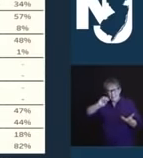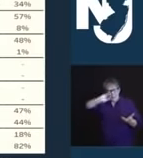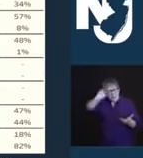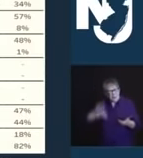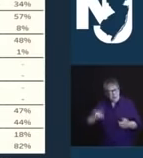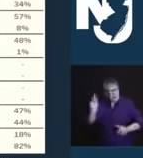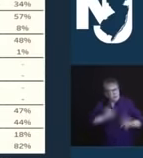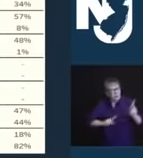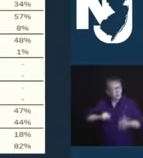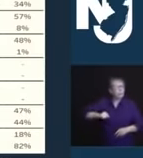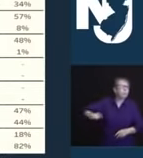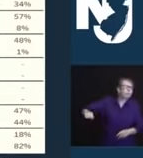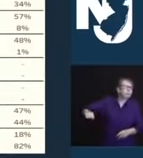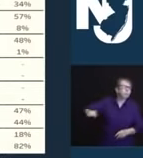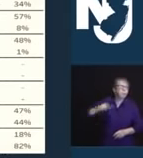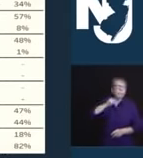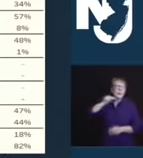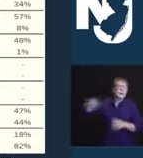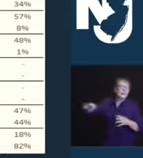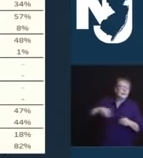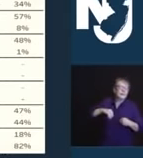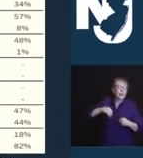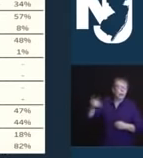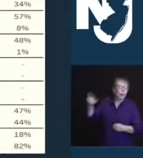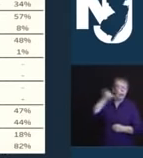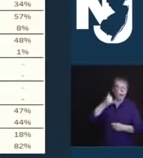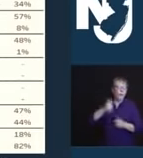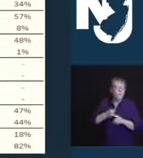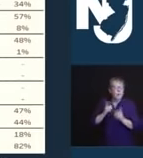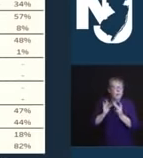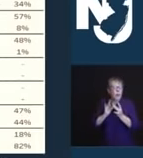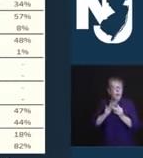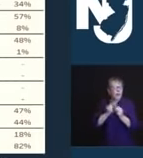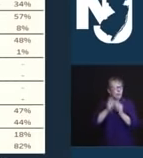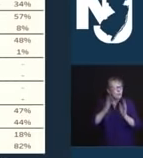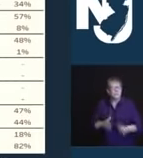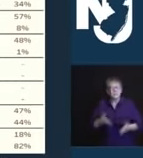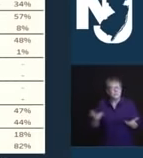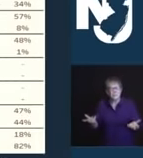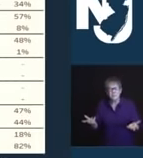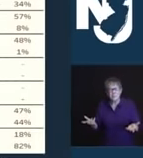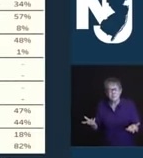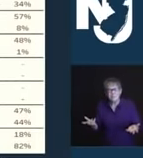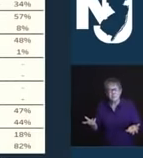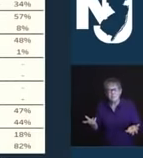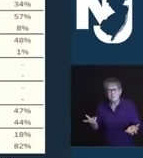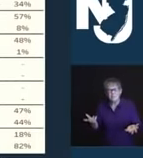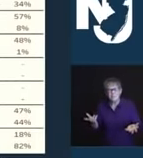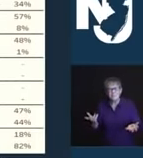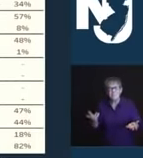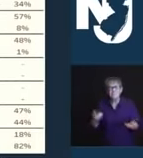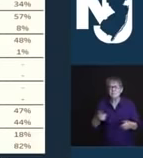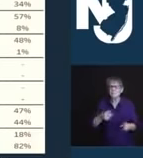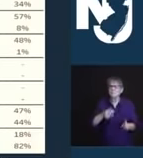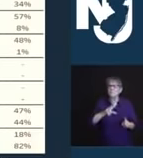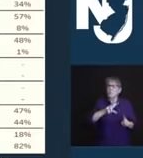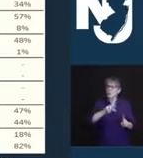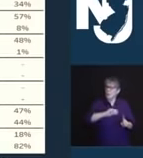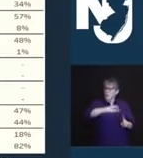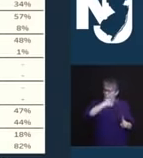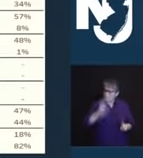doing exactly what we need everybody to do, which is to help us find a flare-up, surround it, and drive it back into the